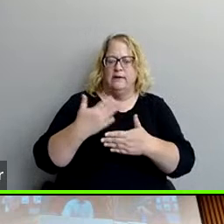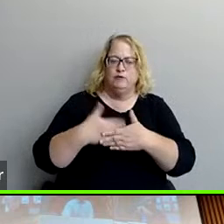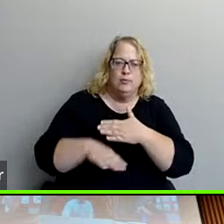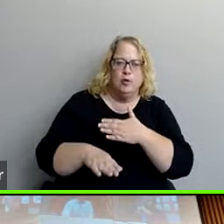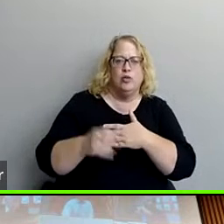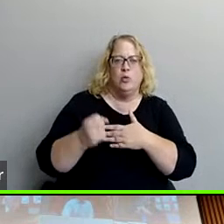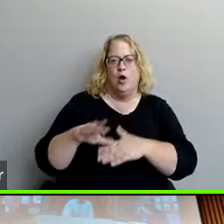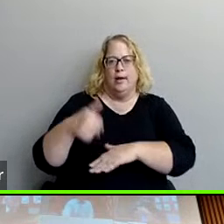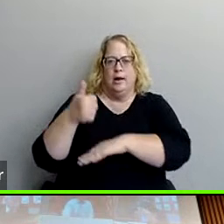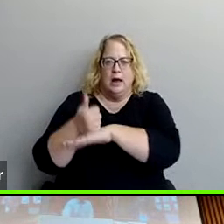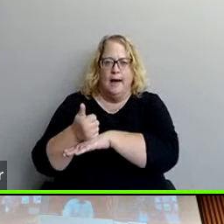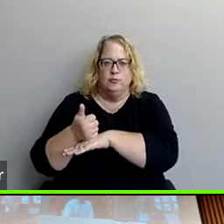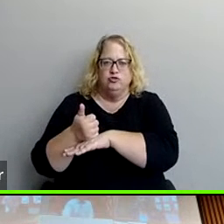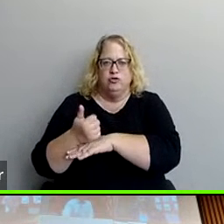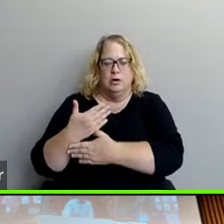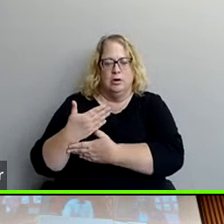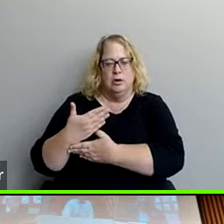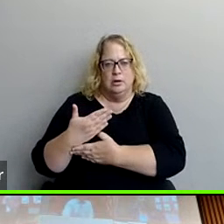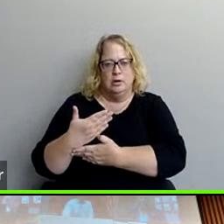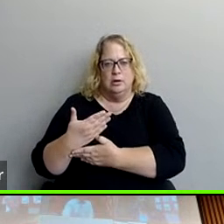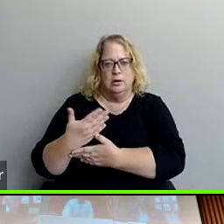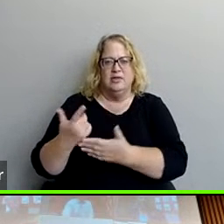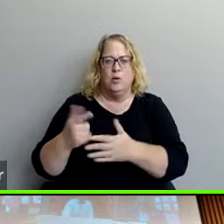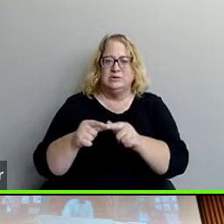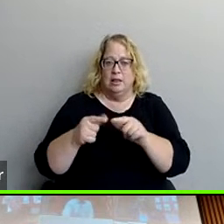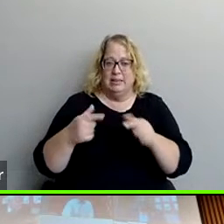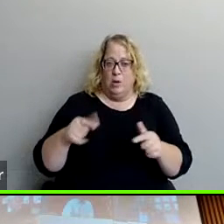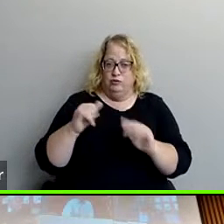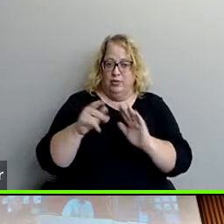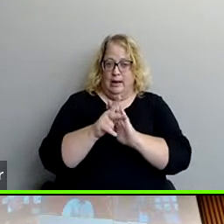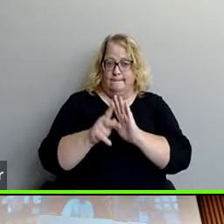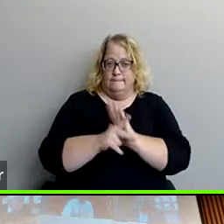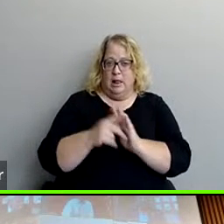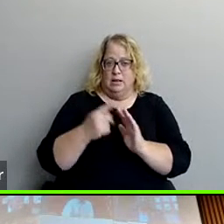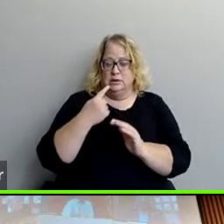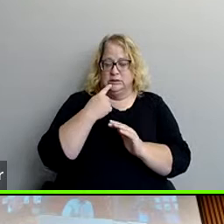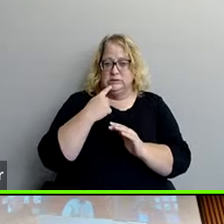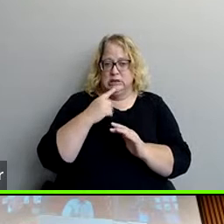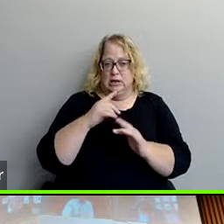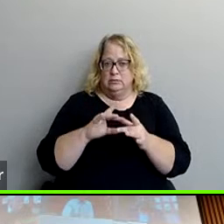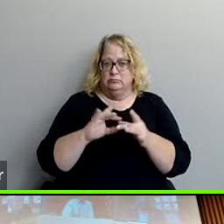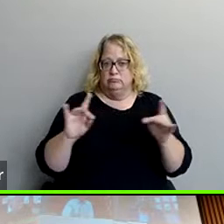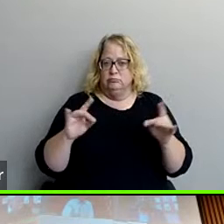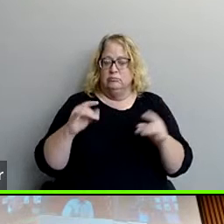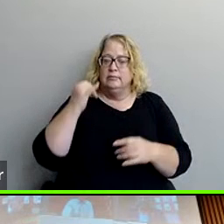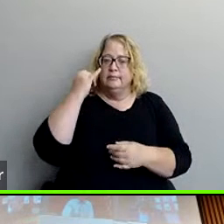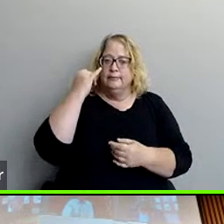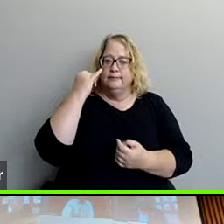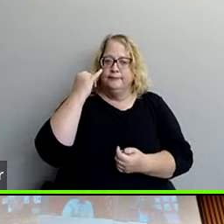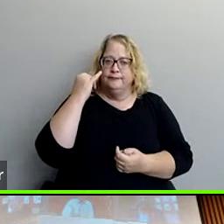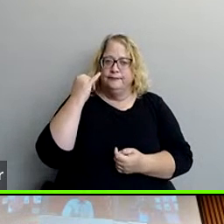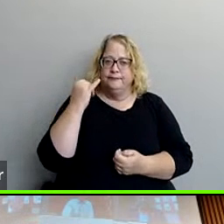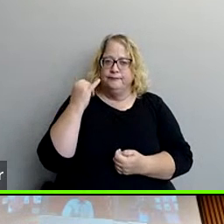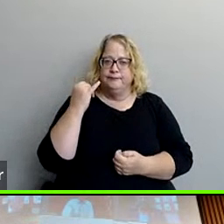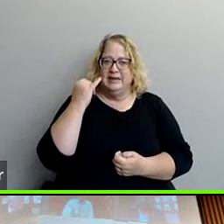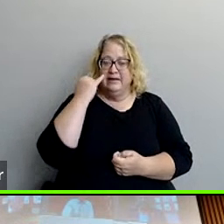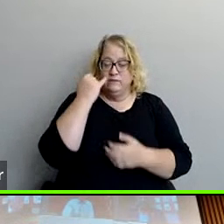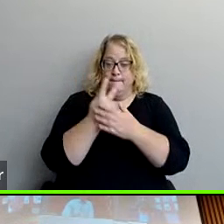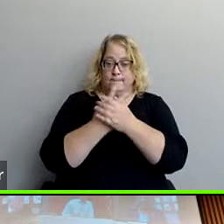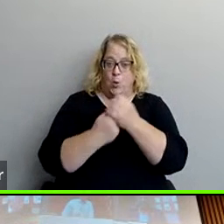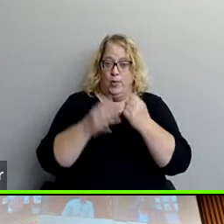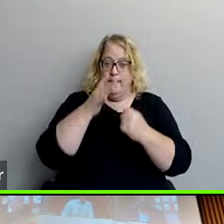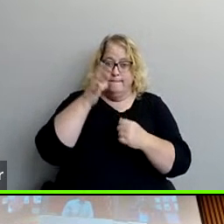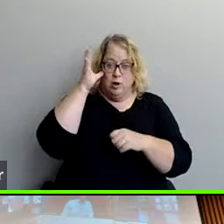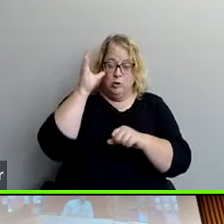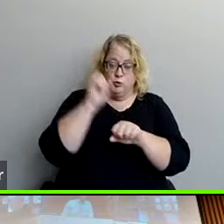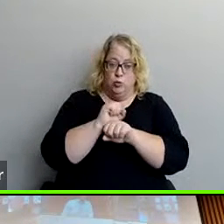post-childbirth or adoption, and there was language in that policy stating that if both parents